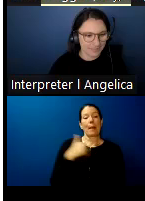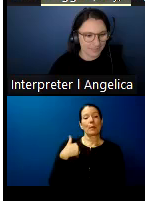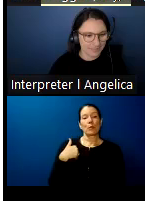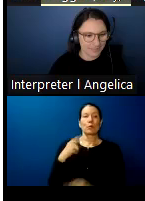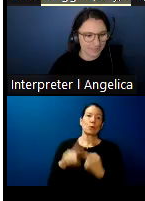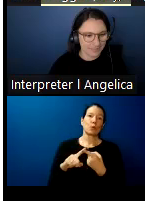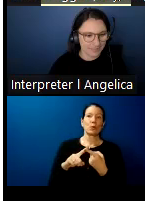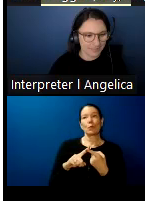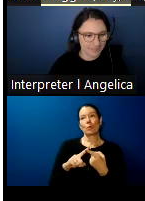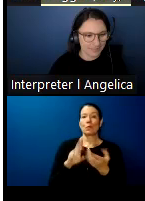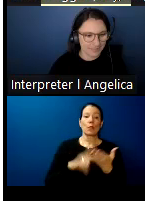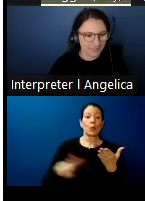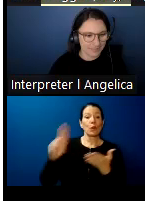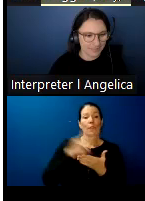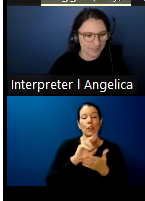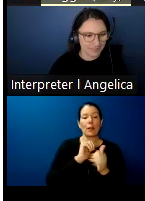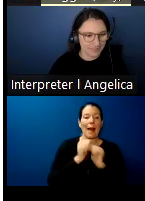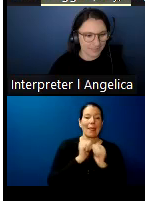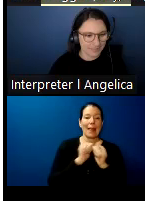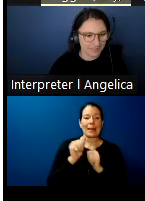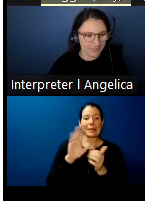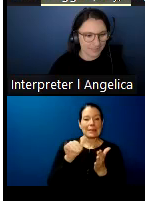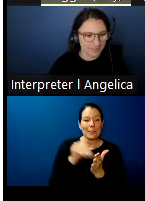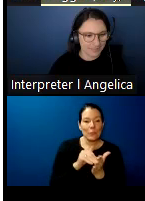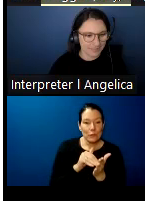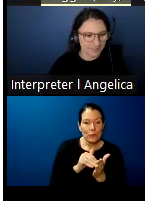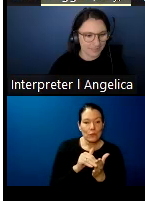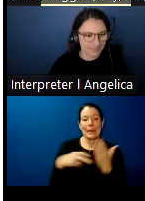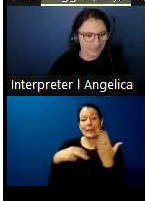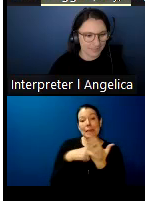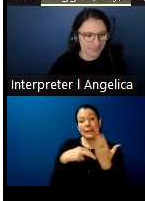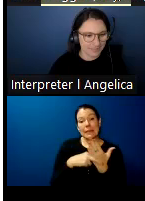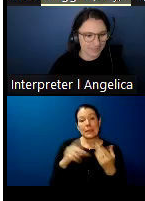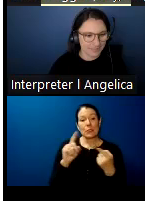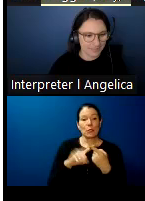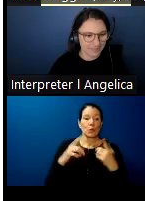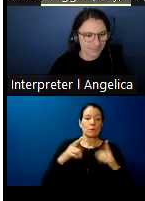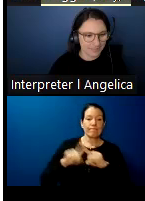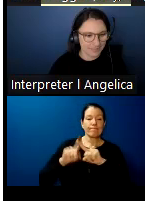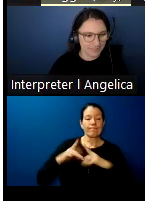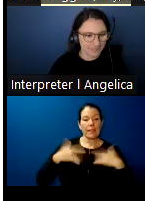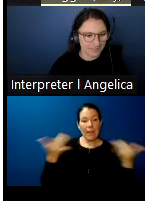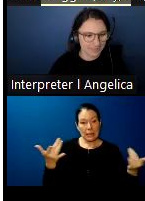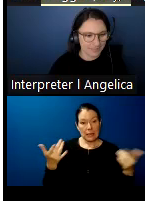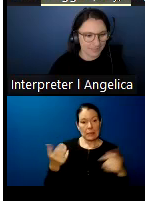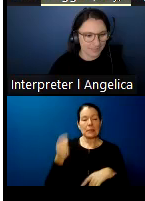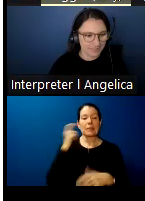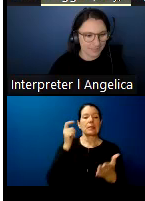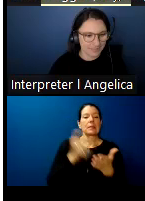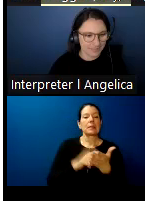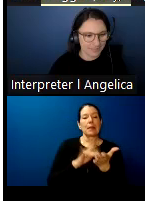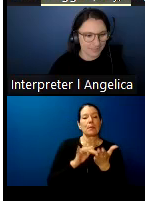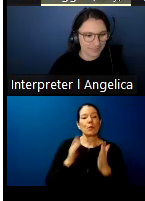the university athletic center or tickets to events. I would see abusers use